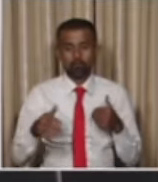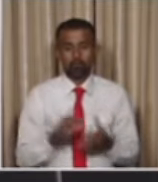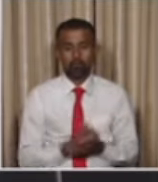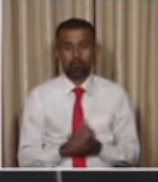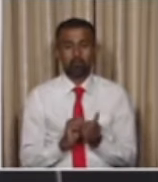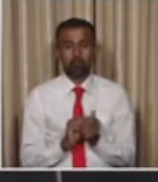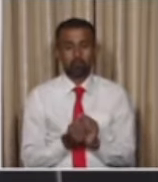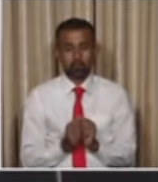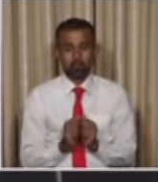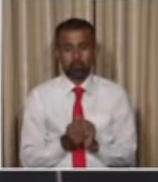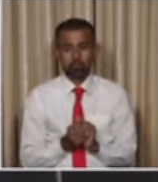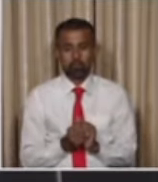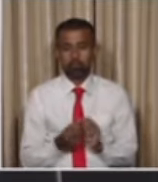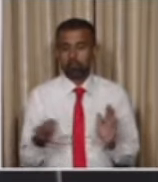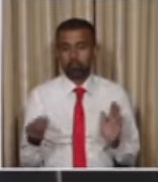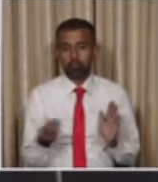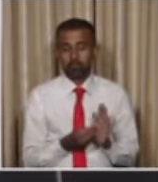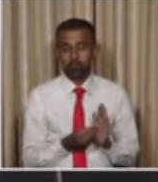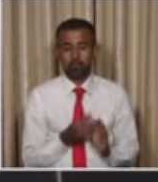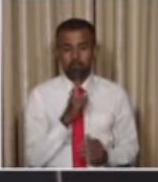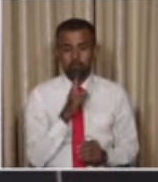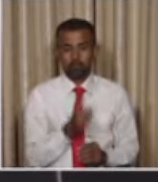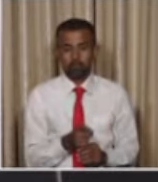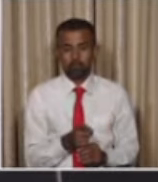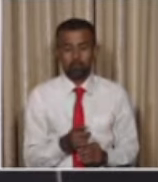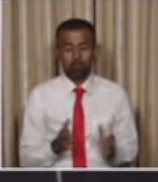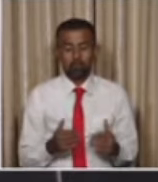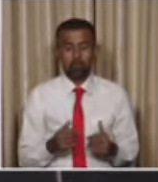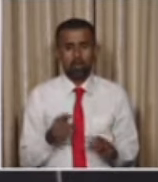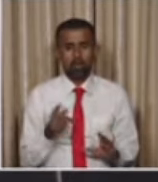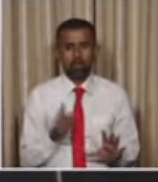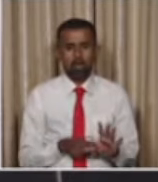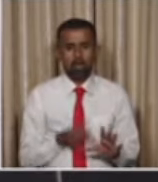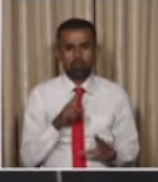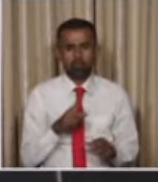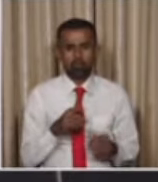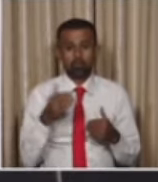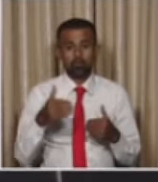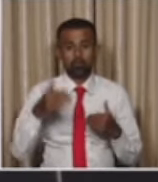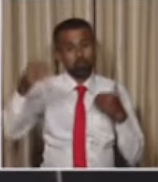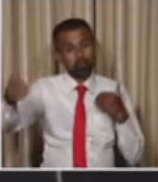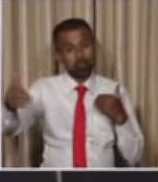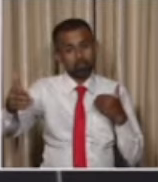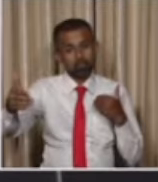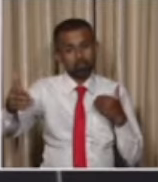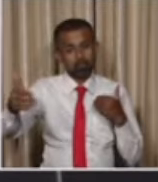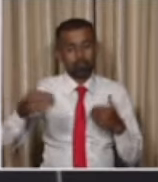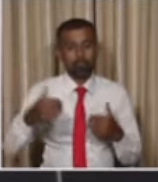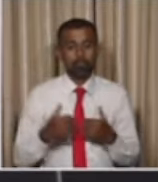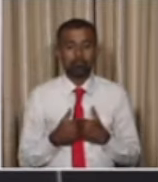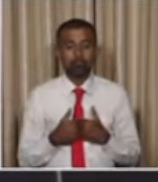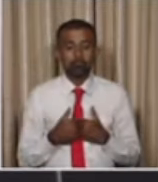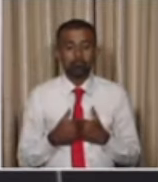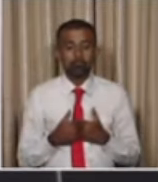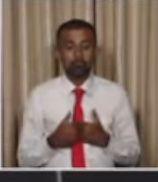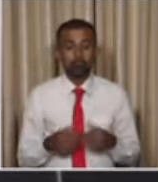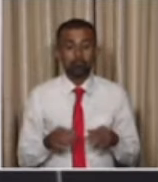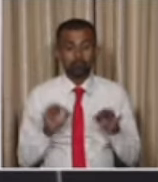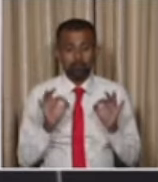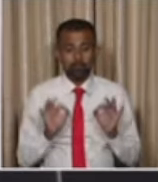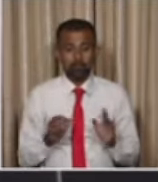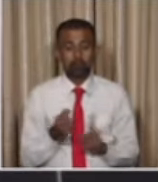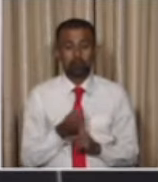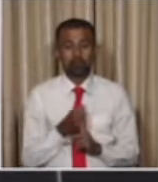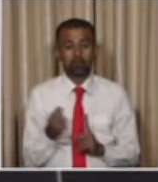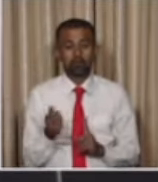by a further year so that the relief could have a meaningful impact on our local businesses. But when